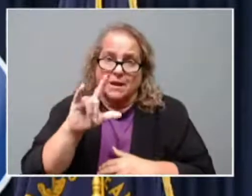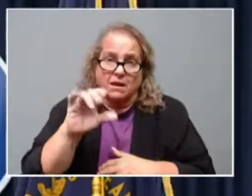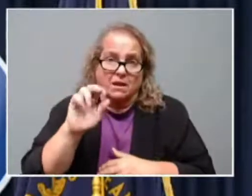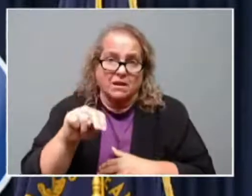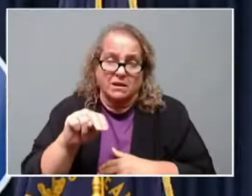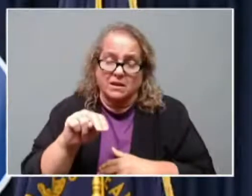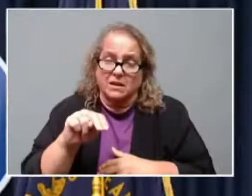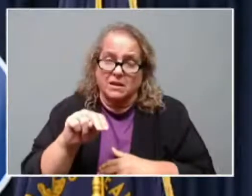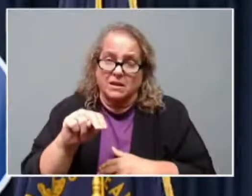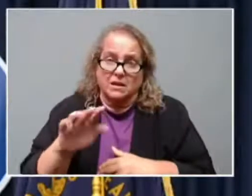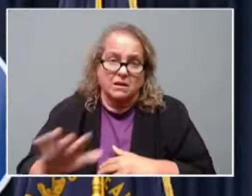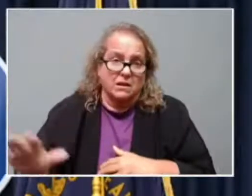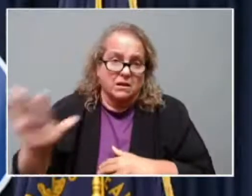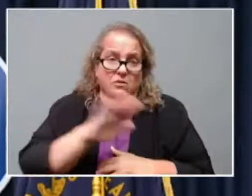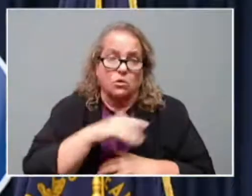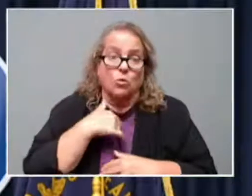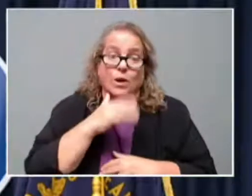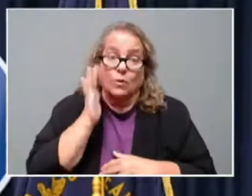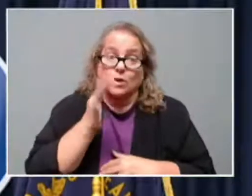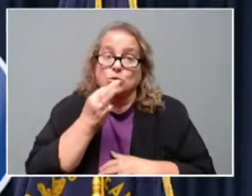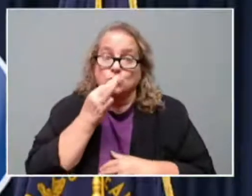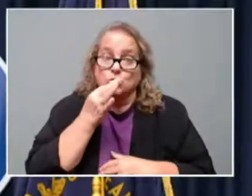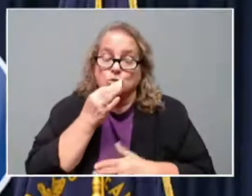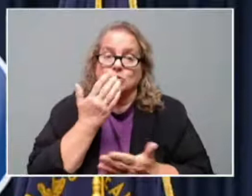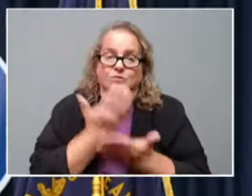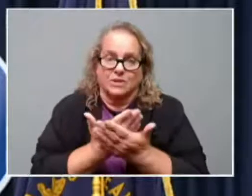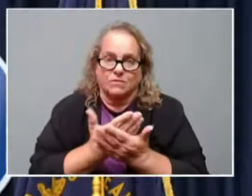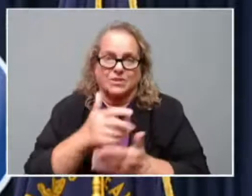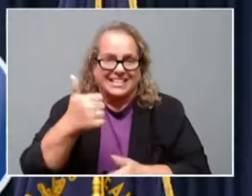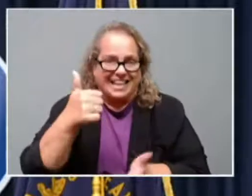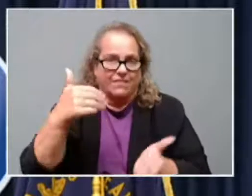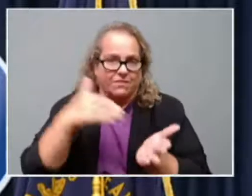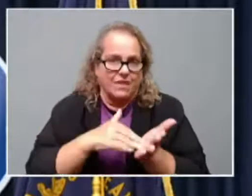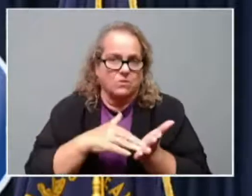very soon reach 10,000 Kentuckians that we've lost.